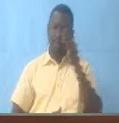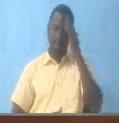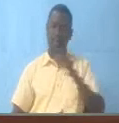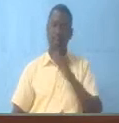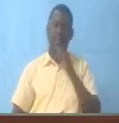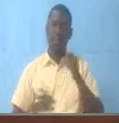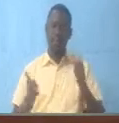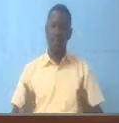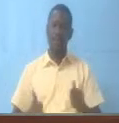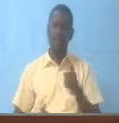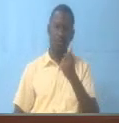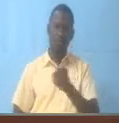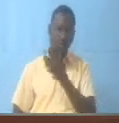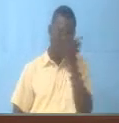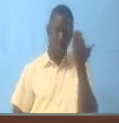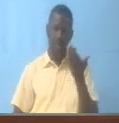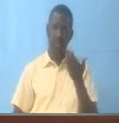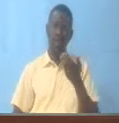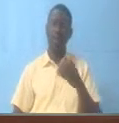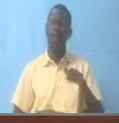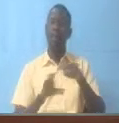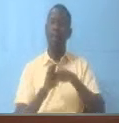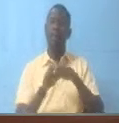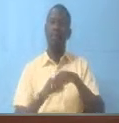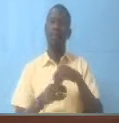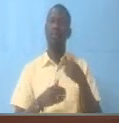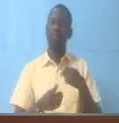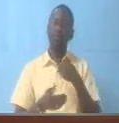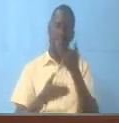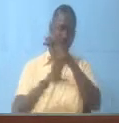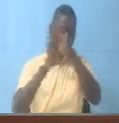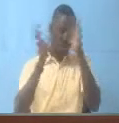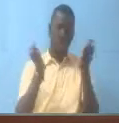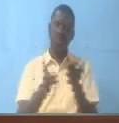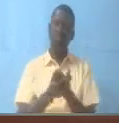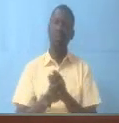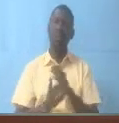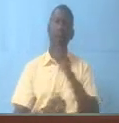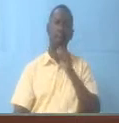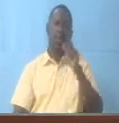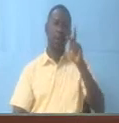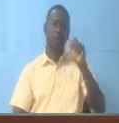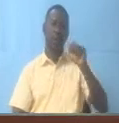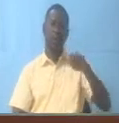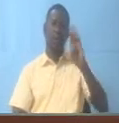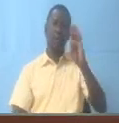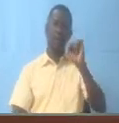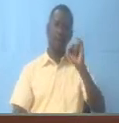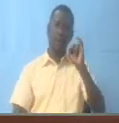morning, Commissioners. Mr. Kambi, can you kindly assist with the witness?